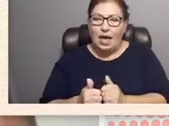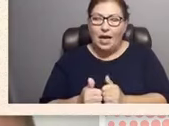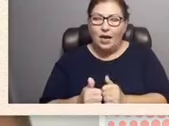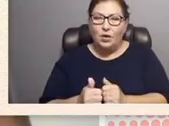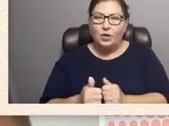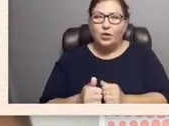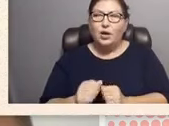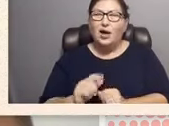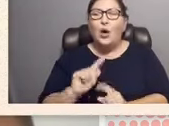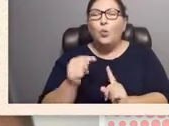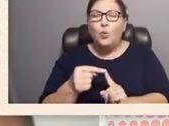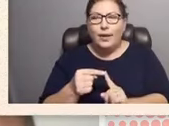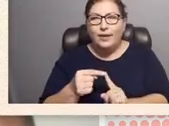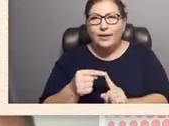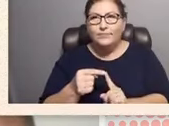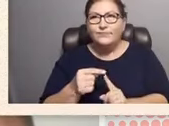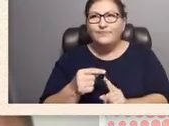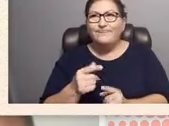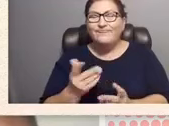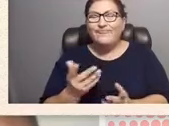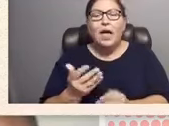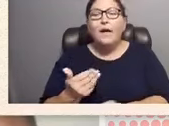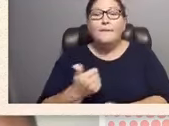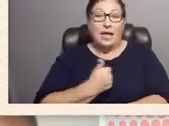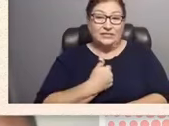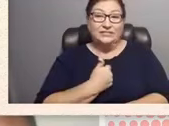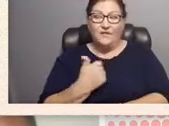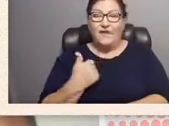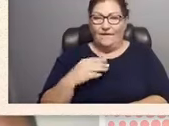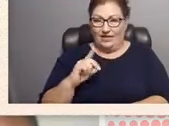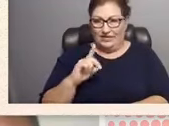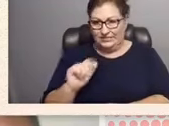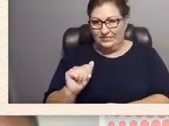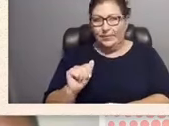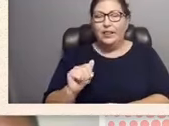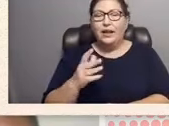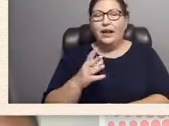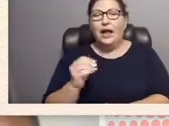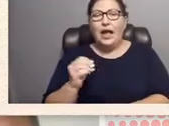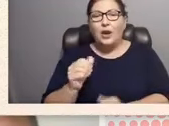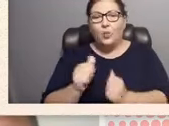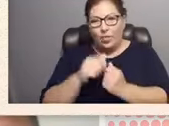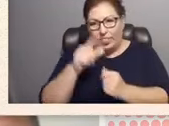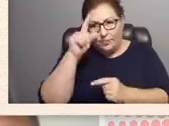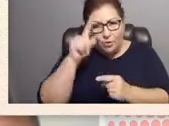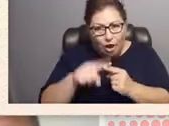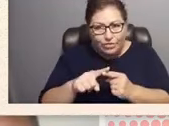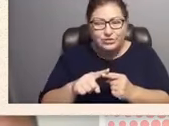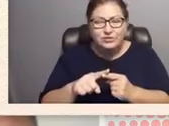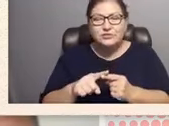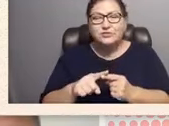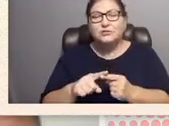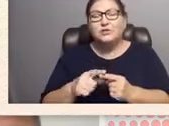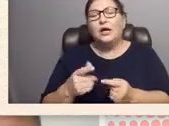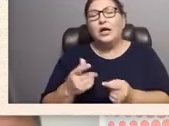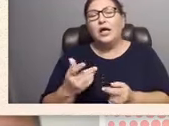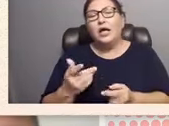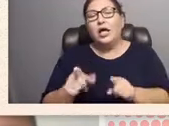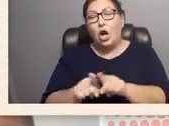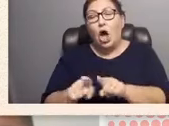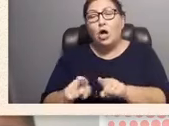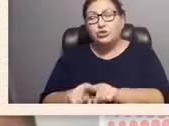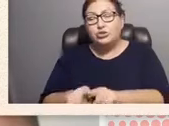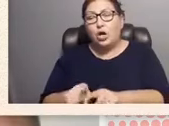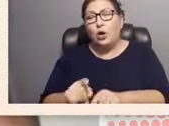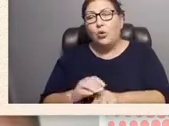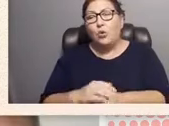having, myself having a disability, and then with brothers, it also leads to